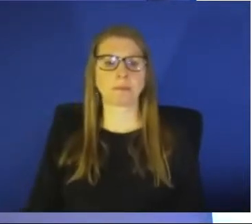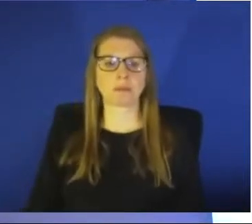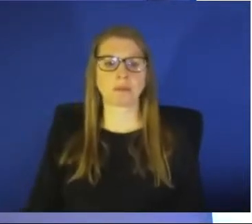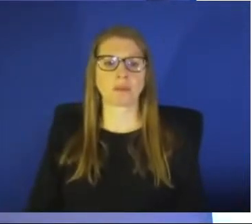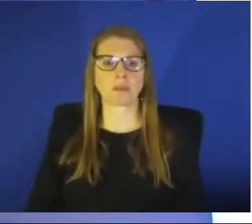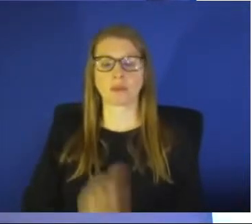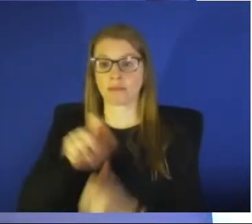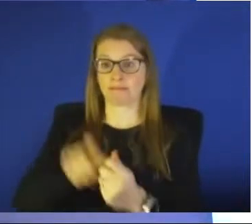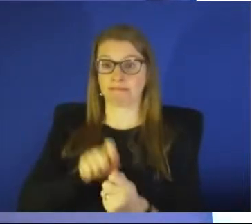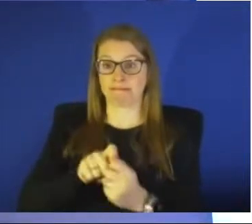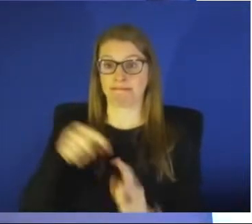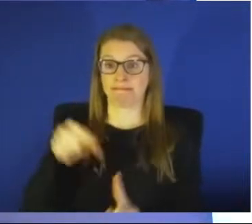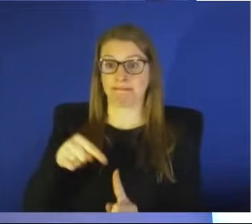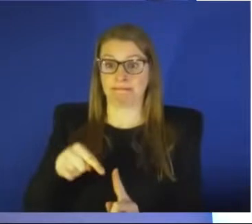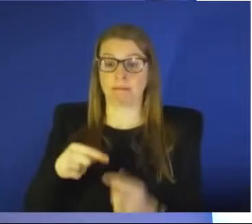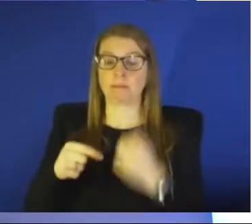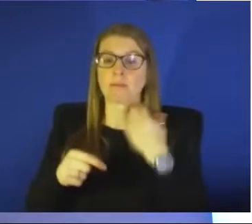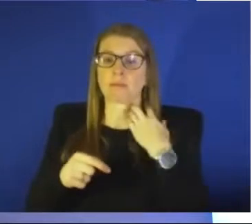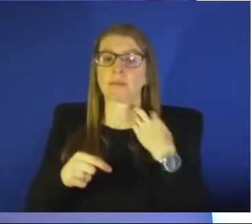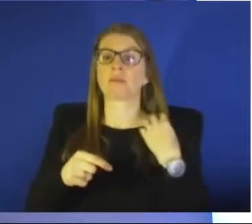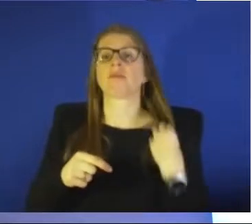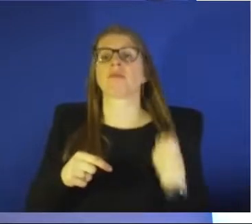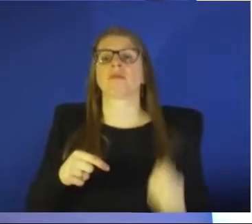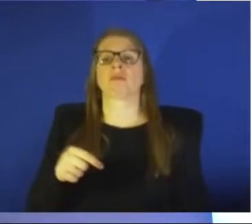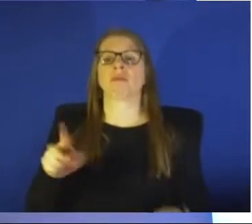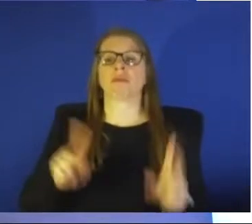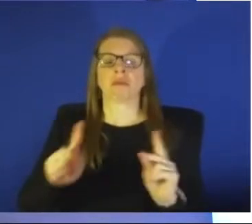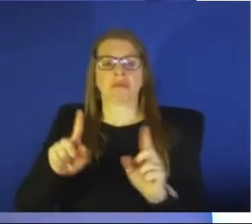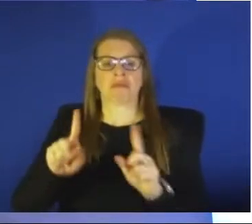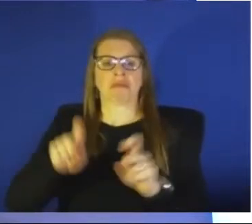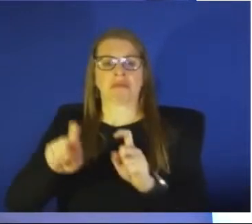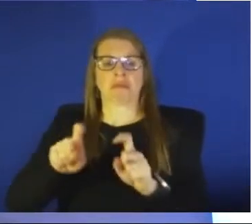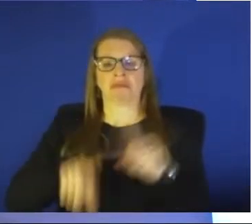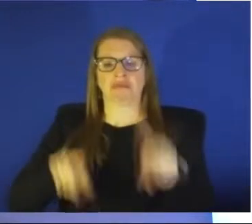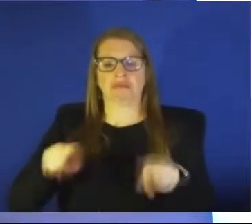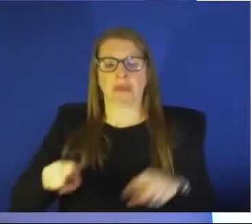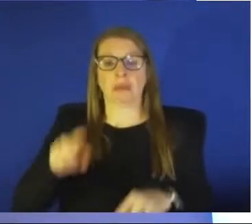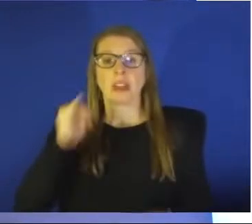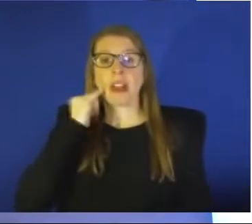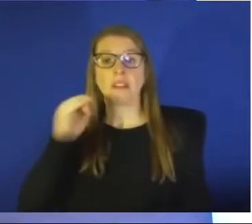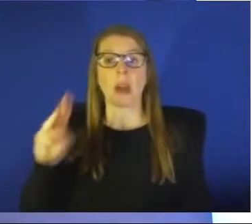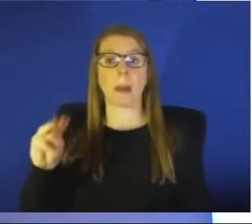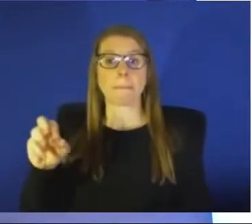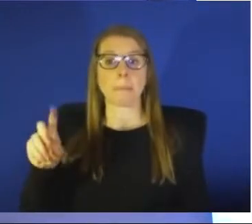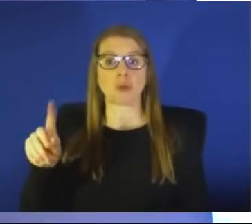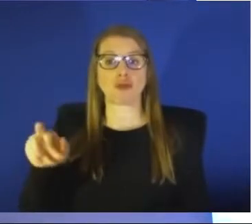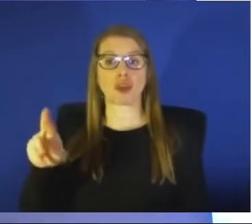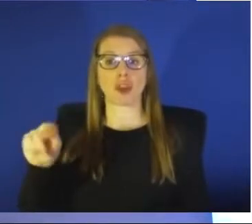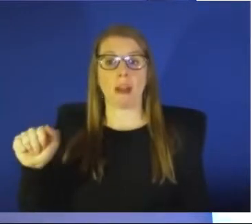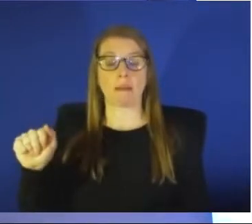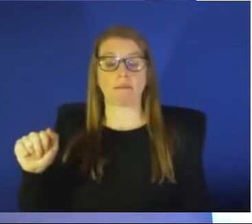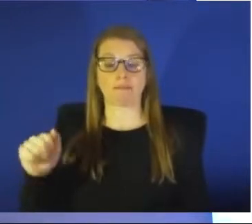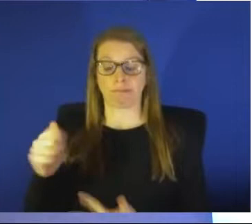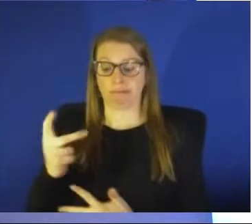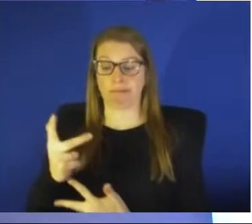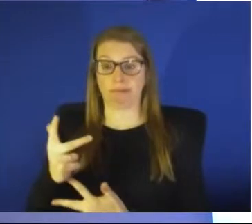this, and people are asking it in different ways. If you got Moderna for your first 3 shots, Yeah. should you get Pfizer for your 4th? And then if you